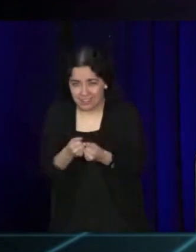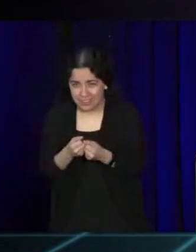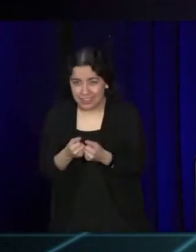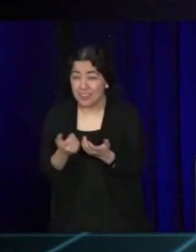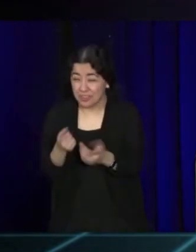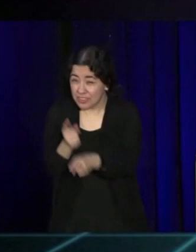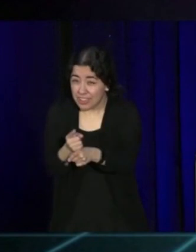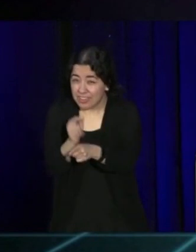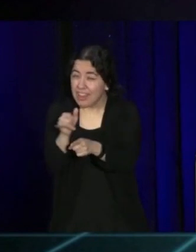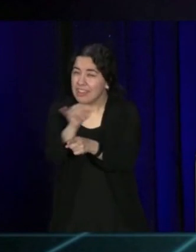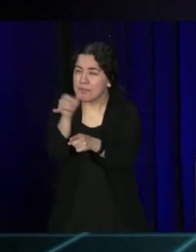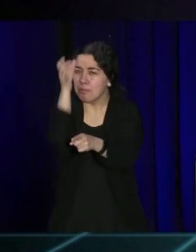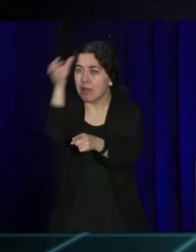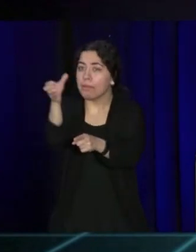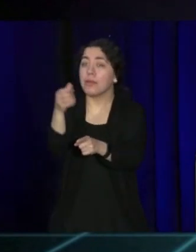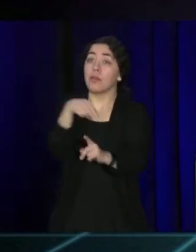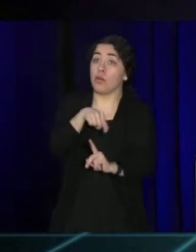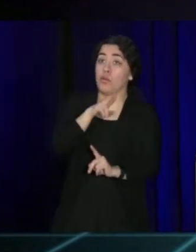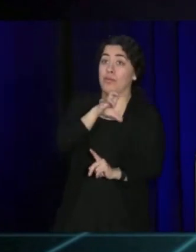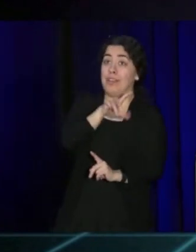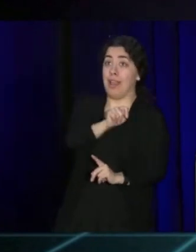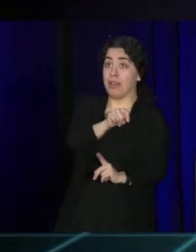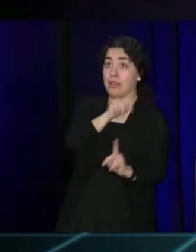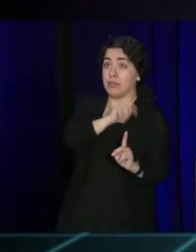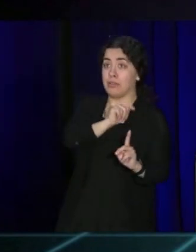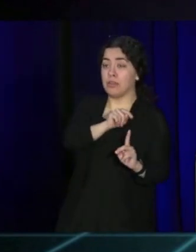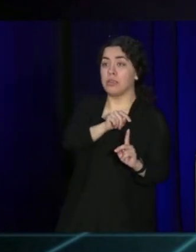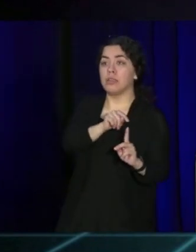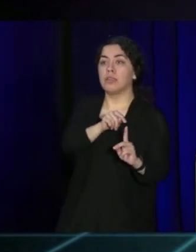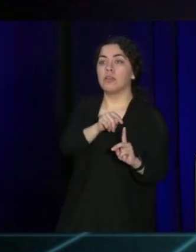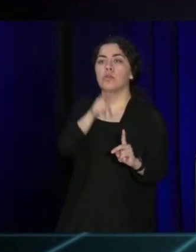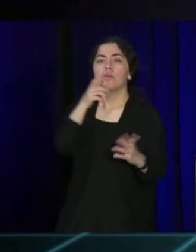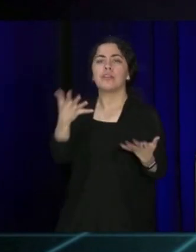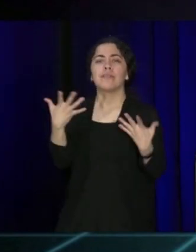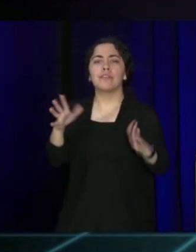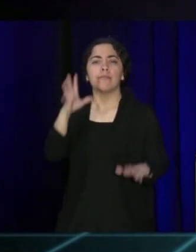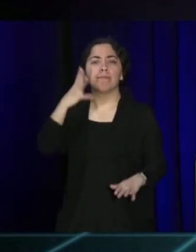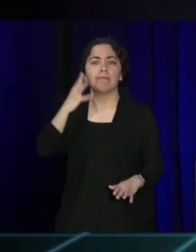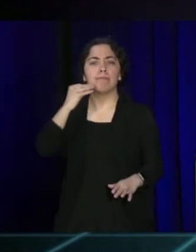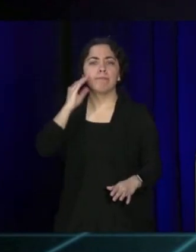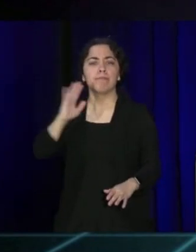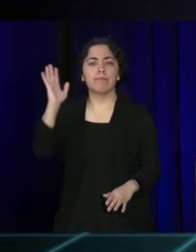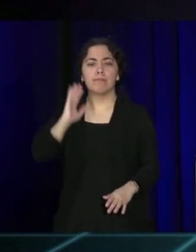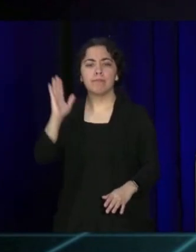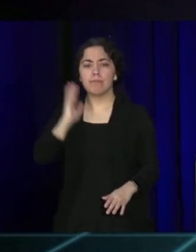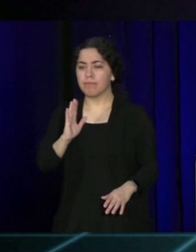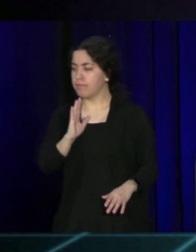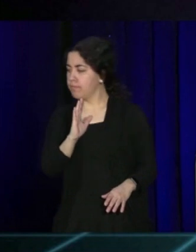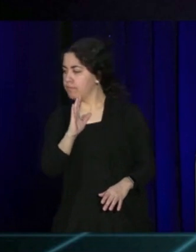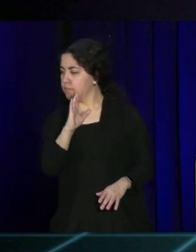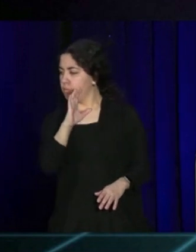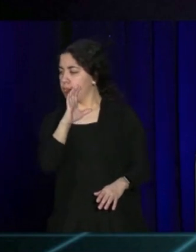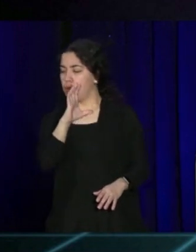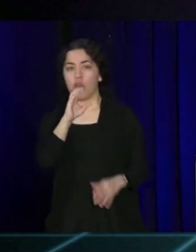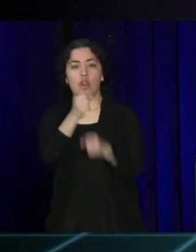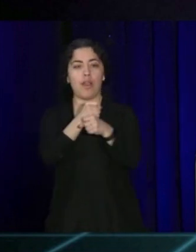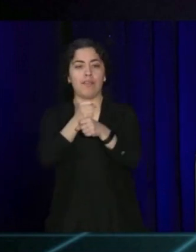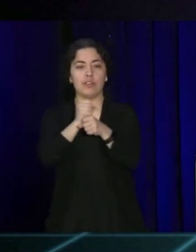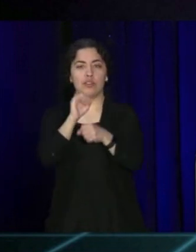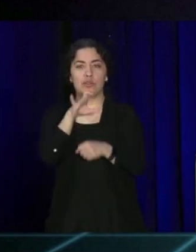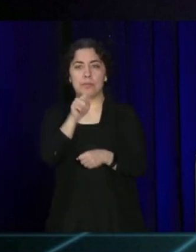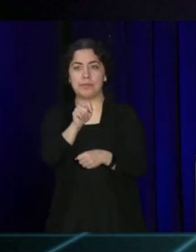give outside of the React realm is actually, who here has done CoffeeScript before? So yeah, few